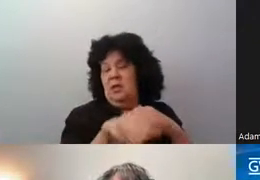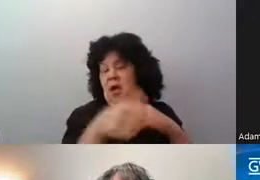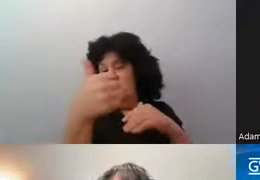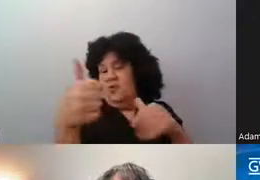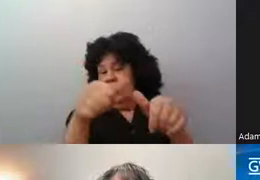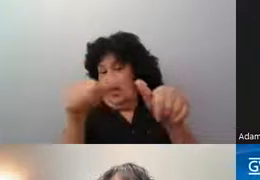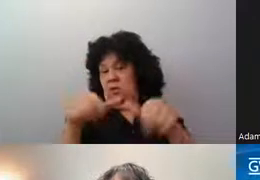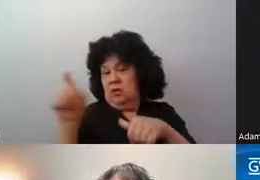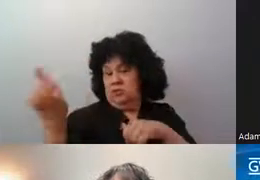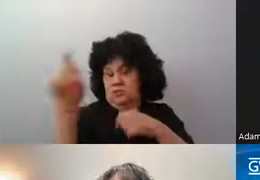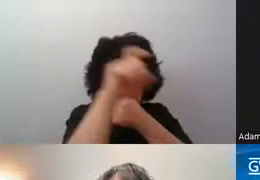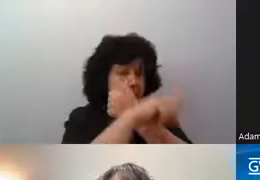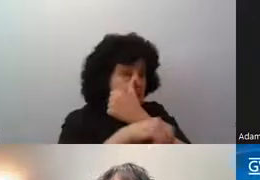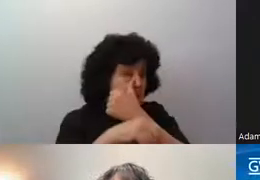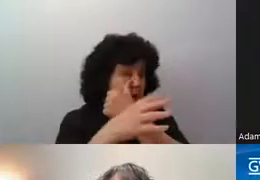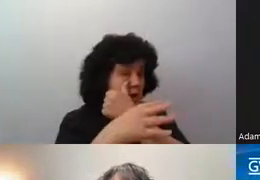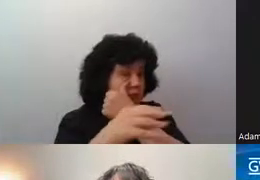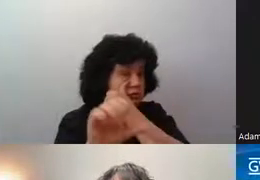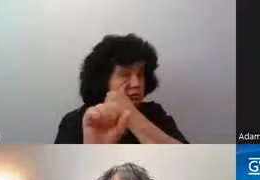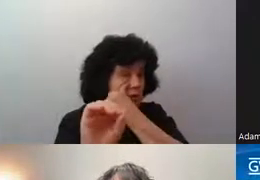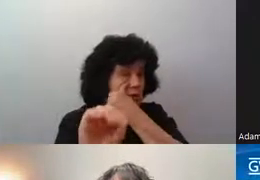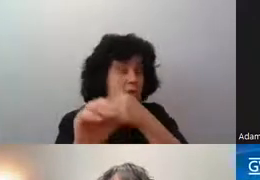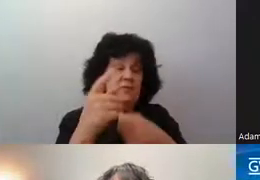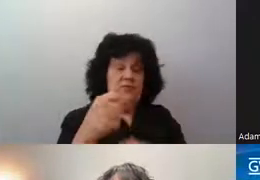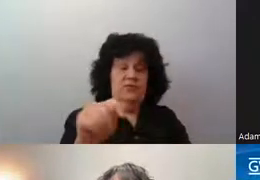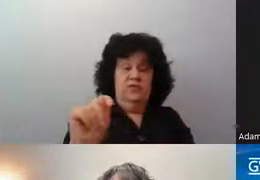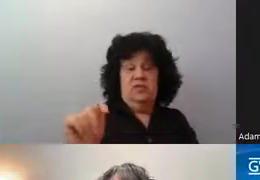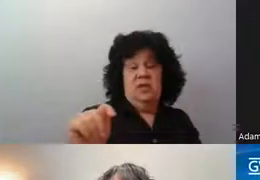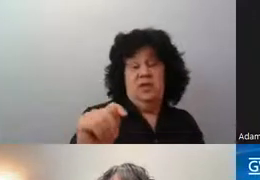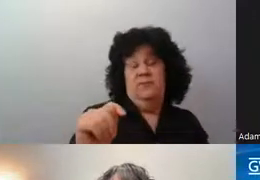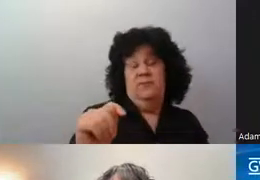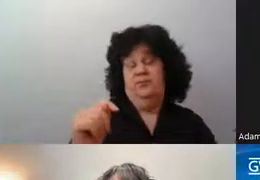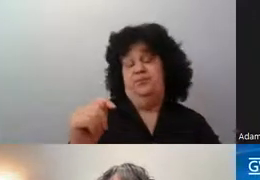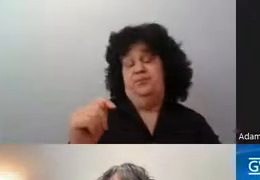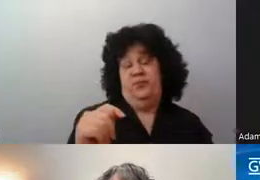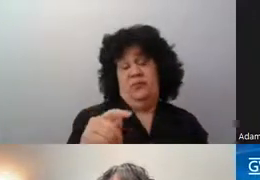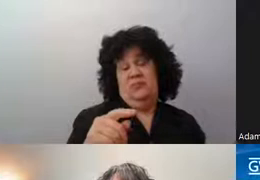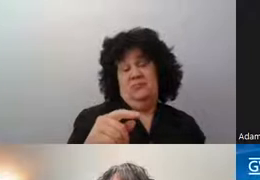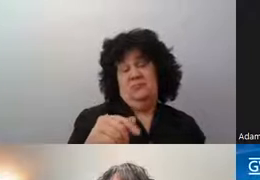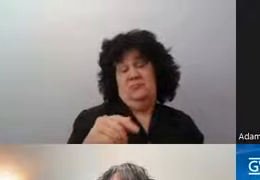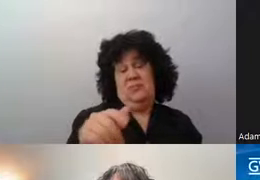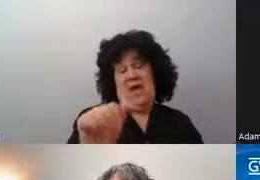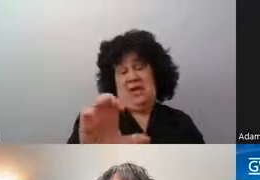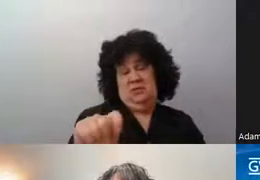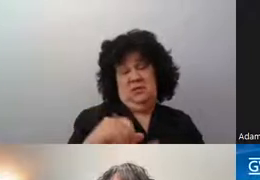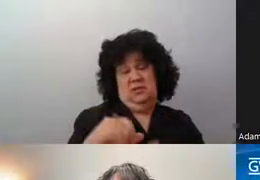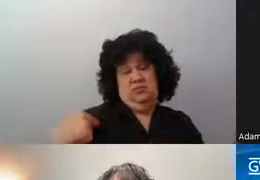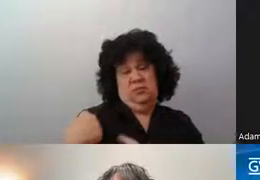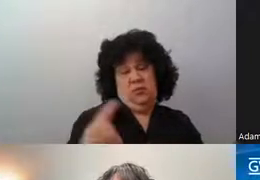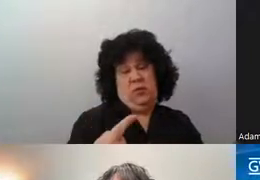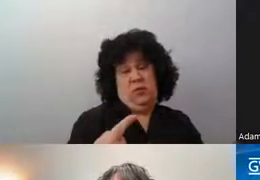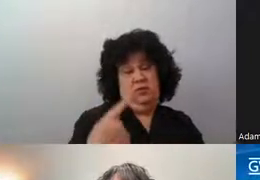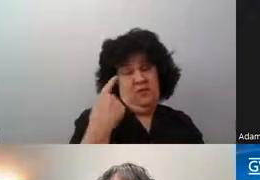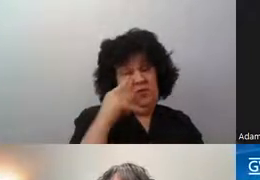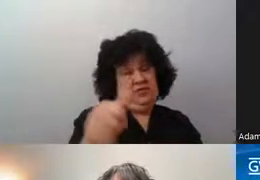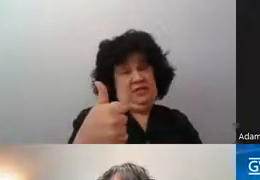world. And so the GBAC has been around for more than 10 years.